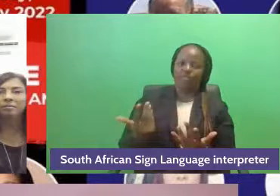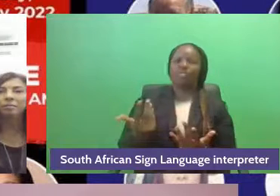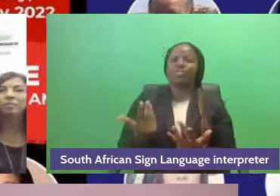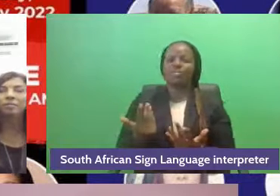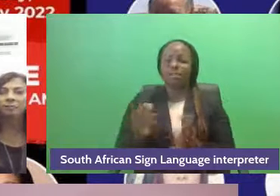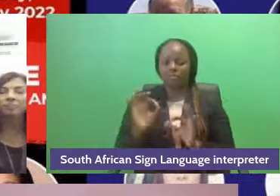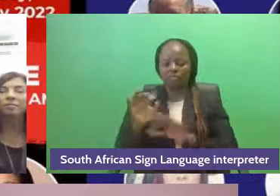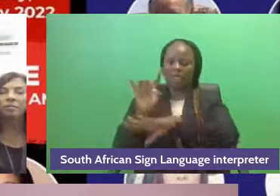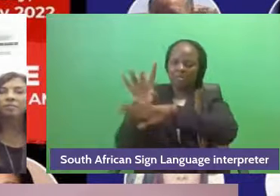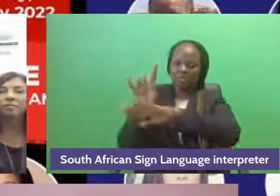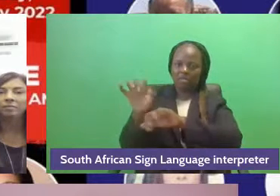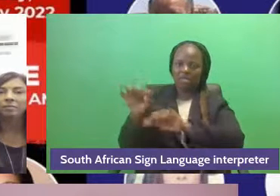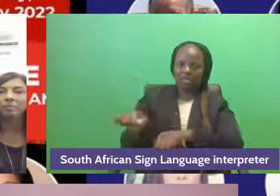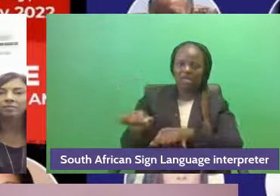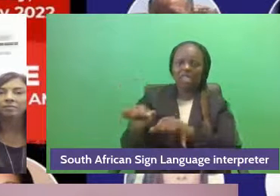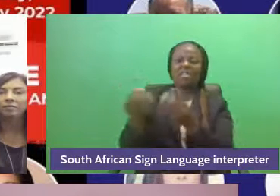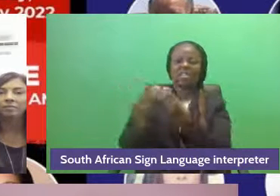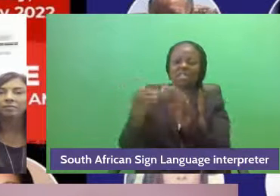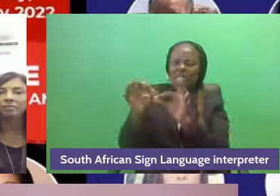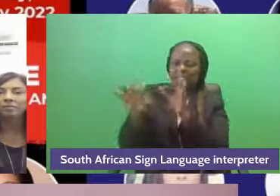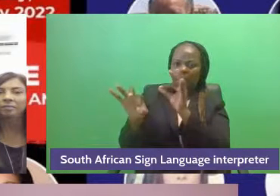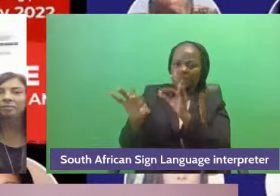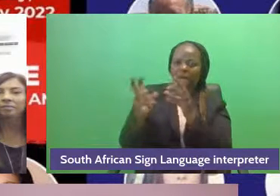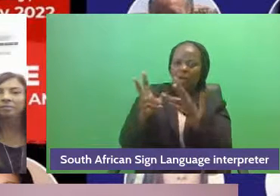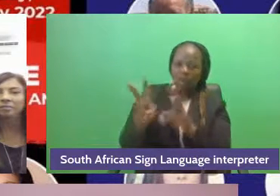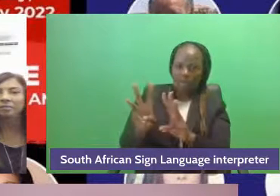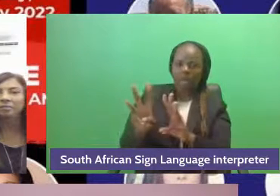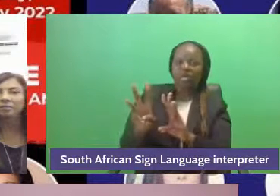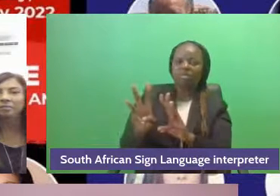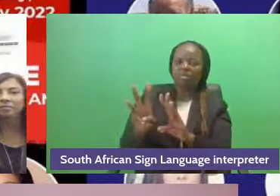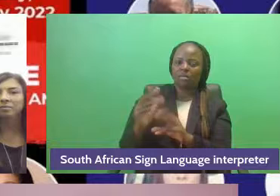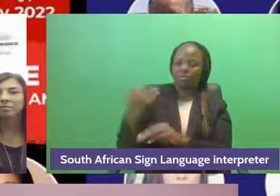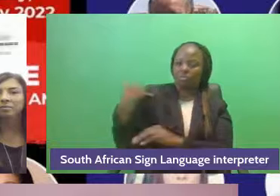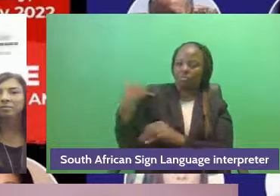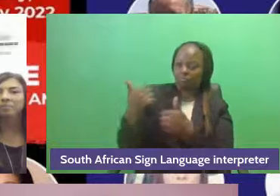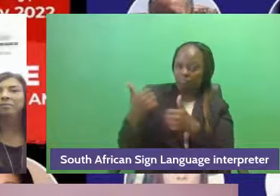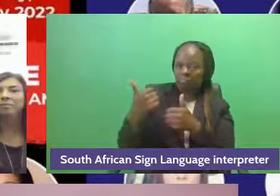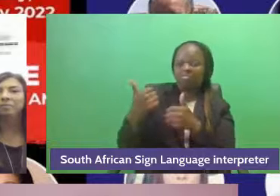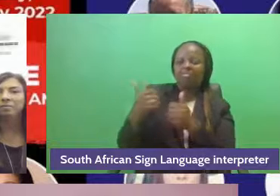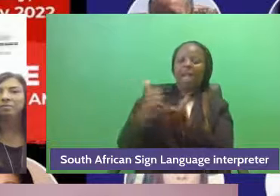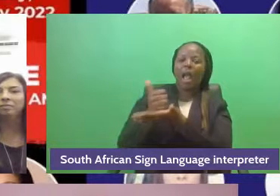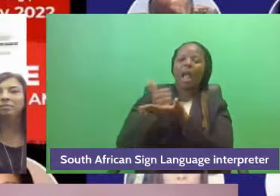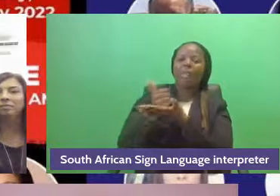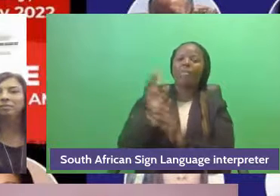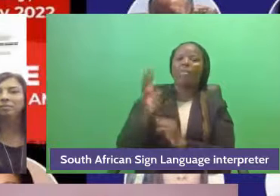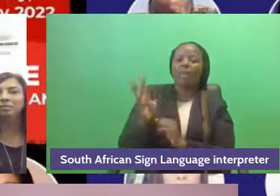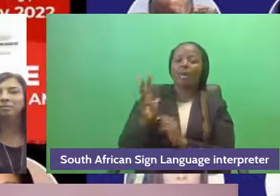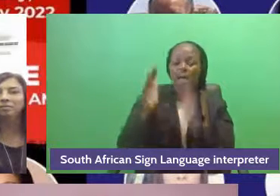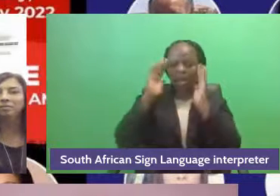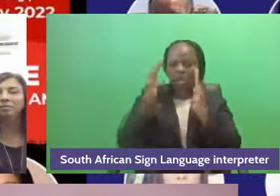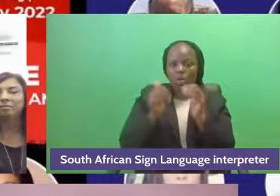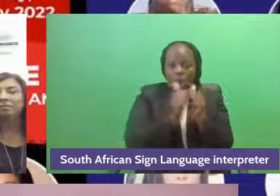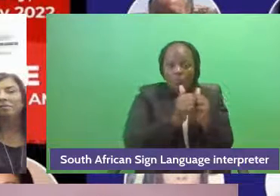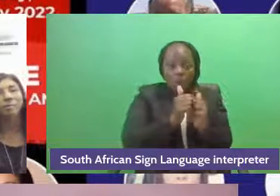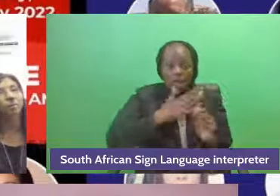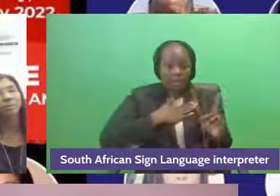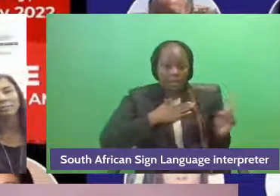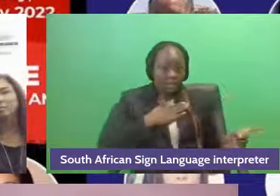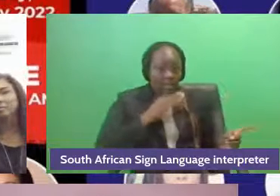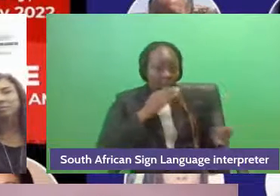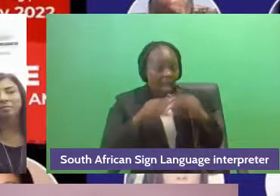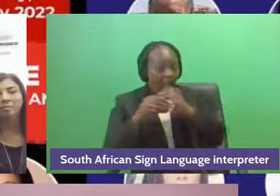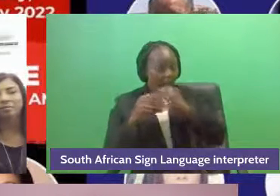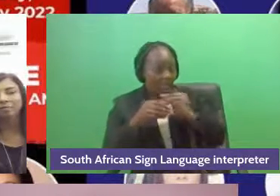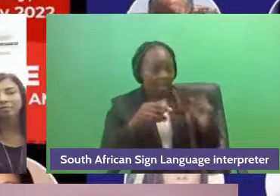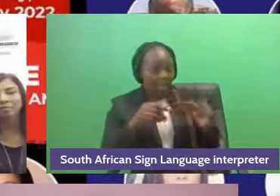understand? Simple such things as mannerisms, I think it will go very far. I don't know if my colleague would like to say something. No, thank you very